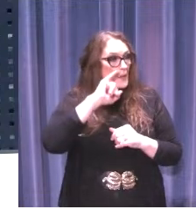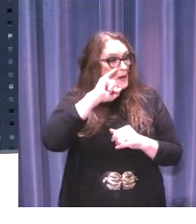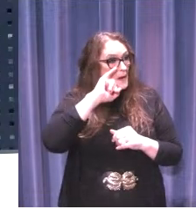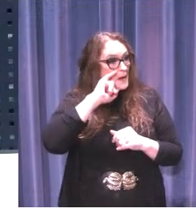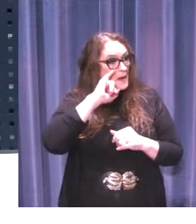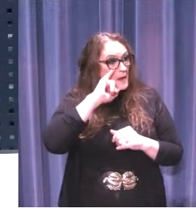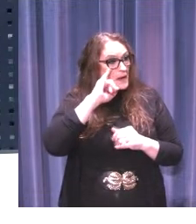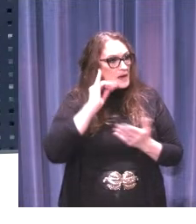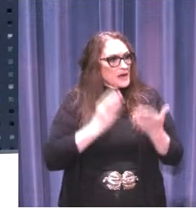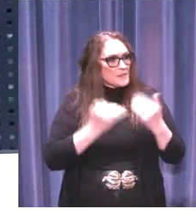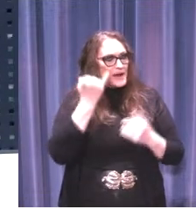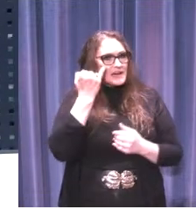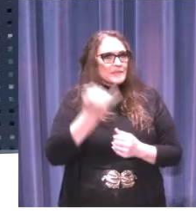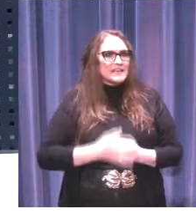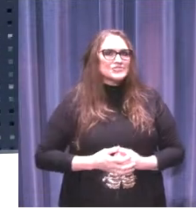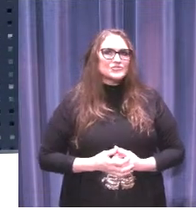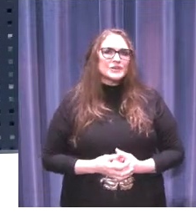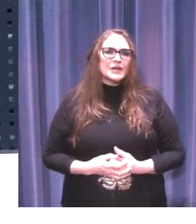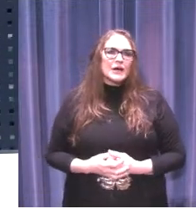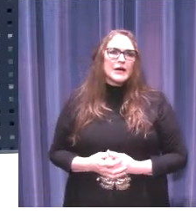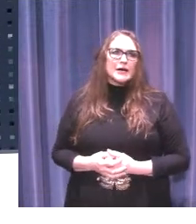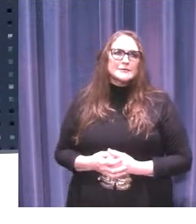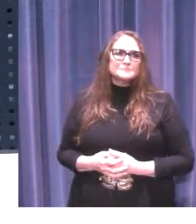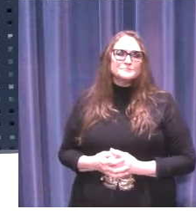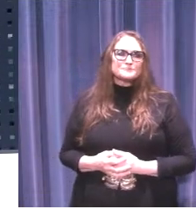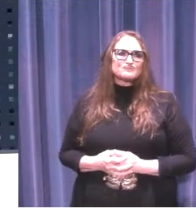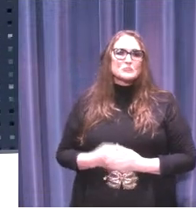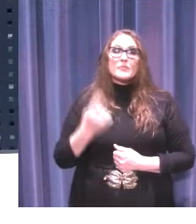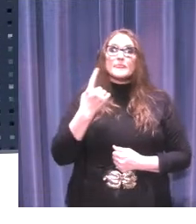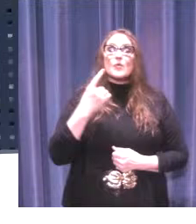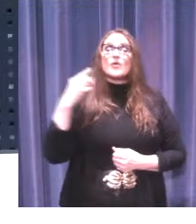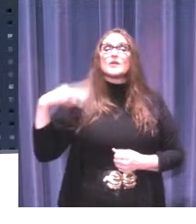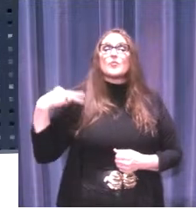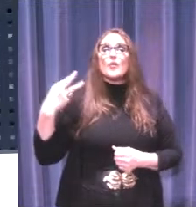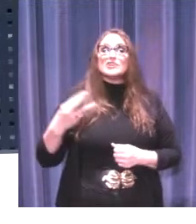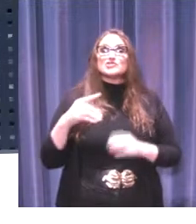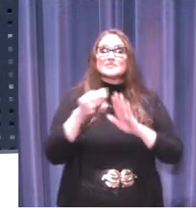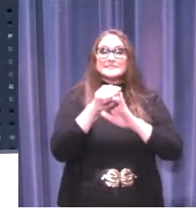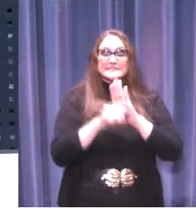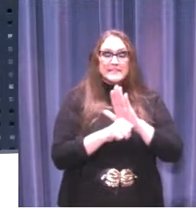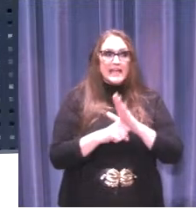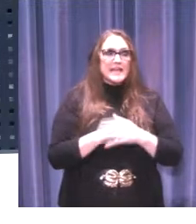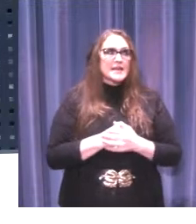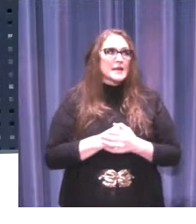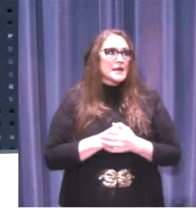might imagine. I had one in Washington State